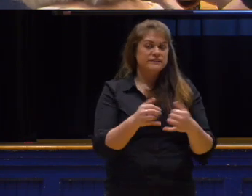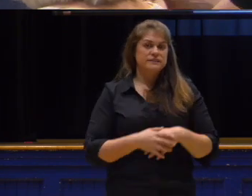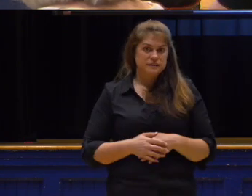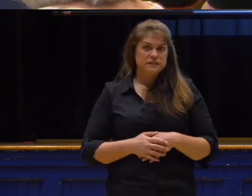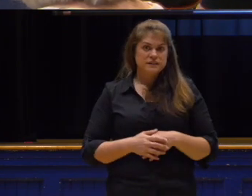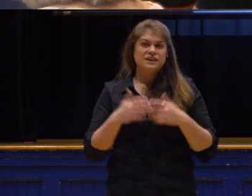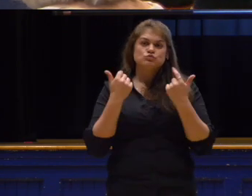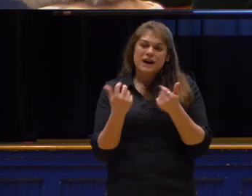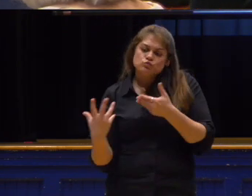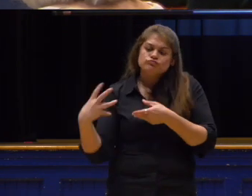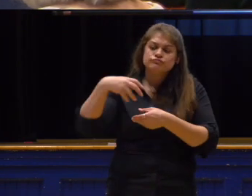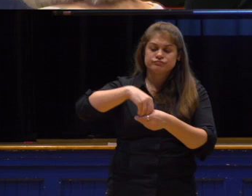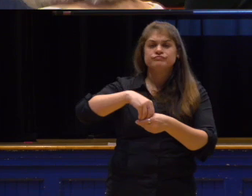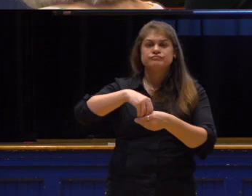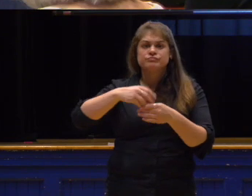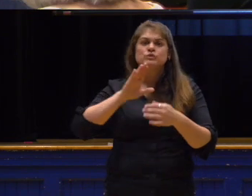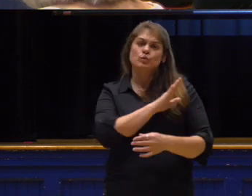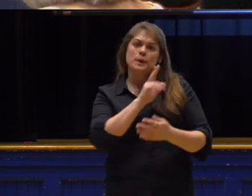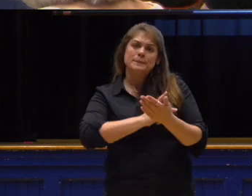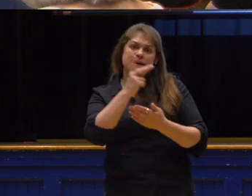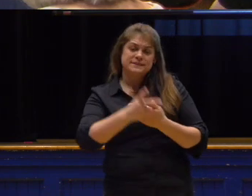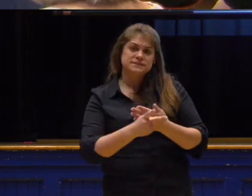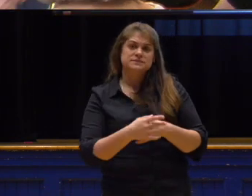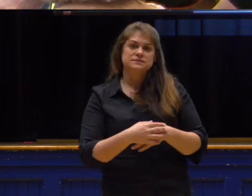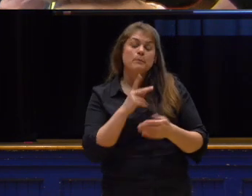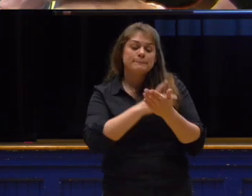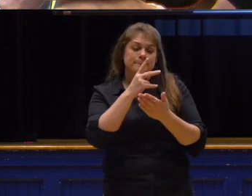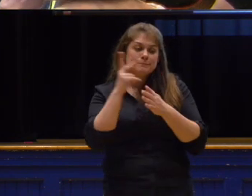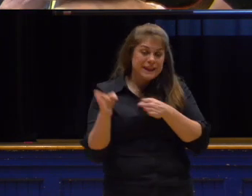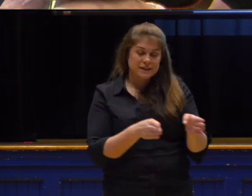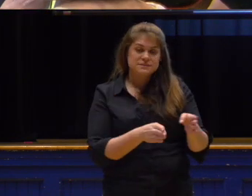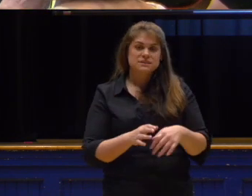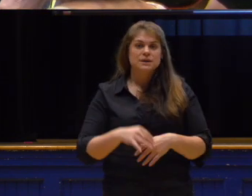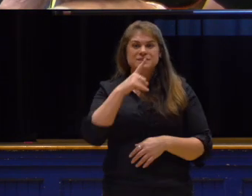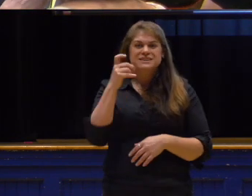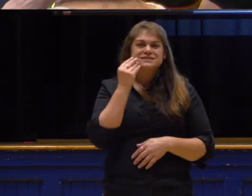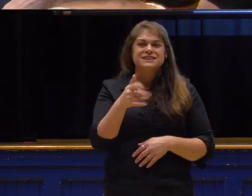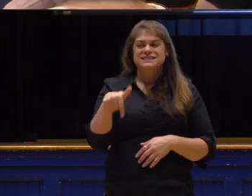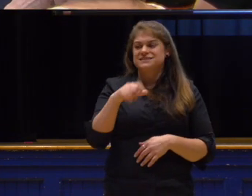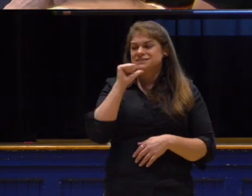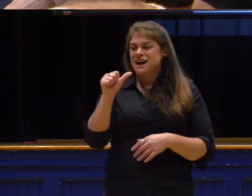to incorporate them into the plan. Because this is just not a